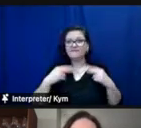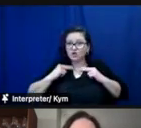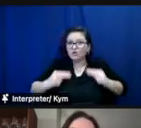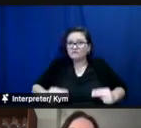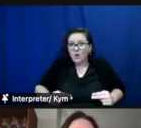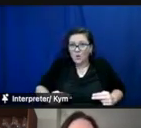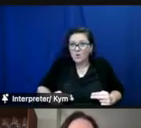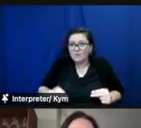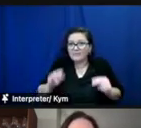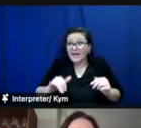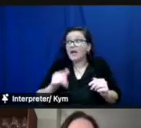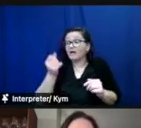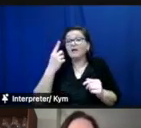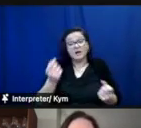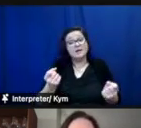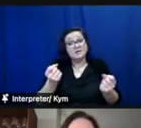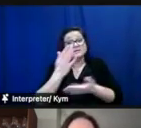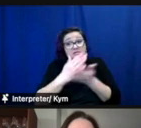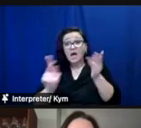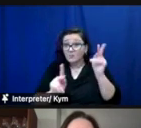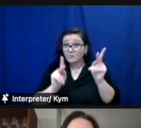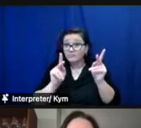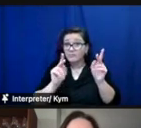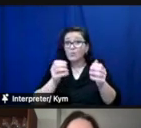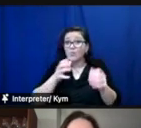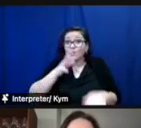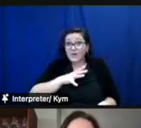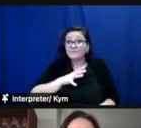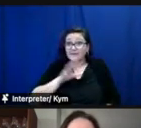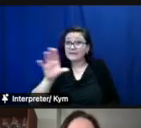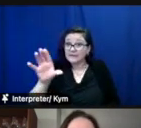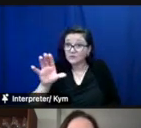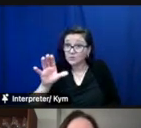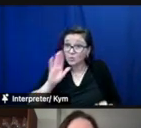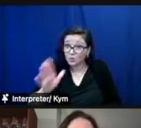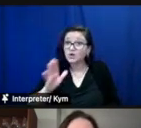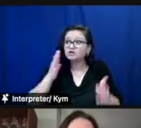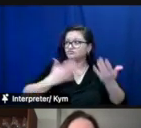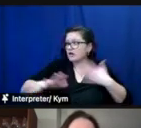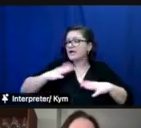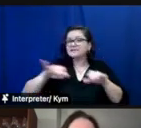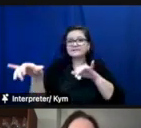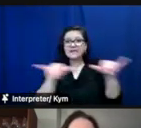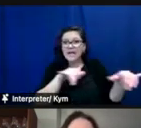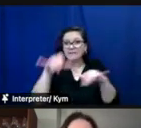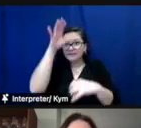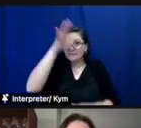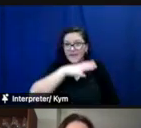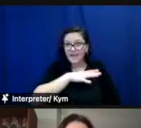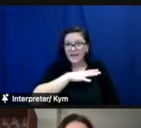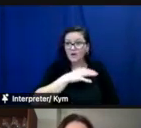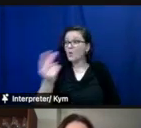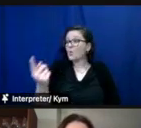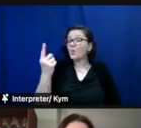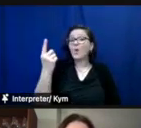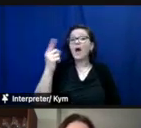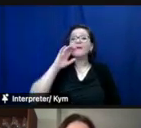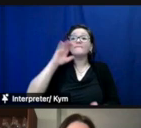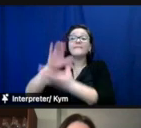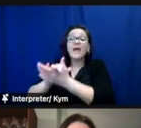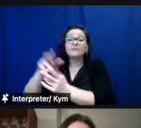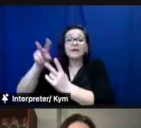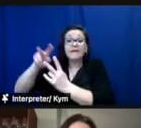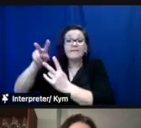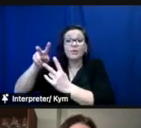some women did this. They dressed as, they dressed up as men. And there was one married couple who the wife dressed